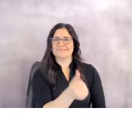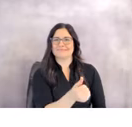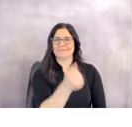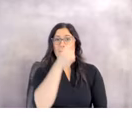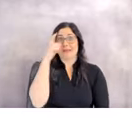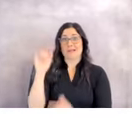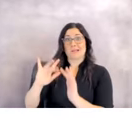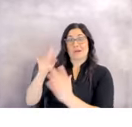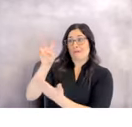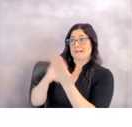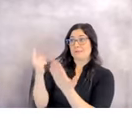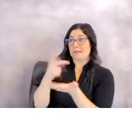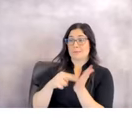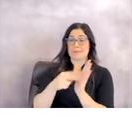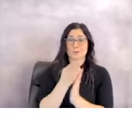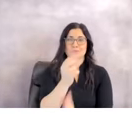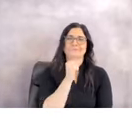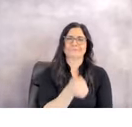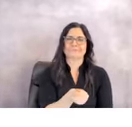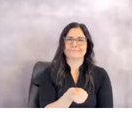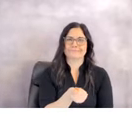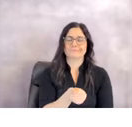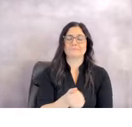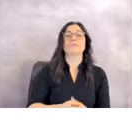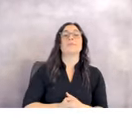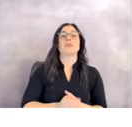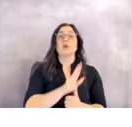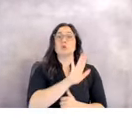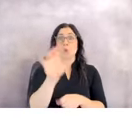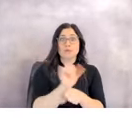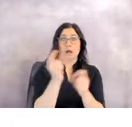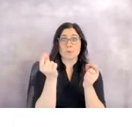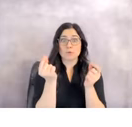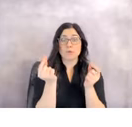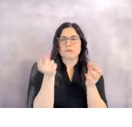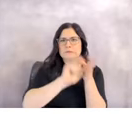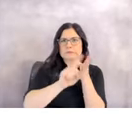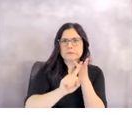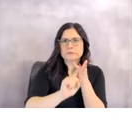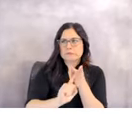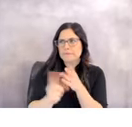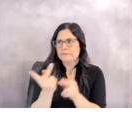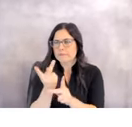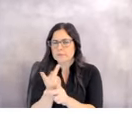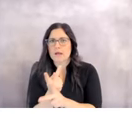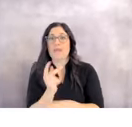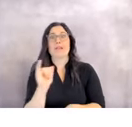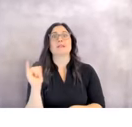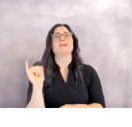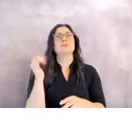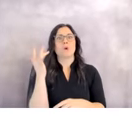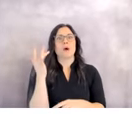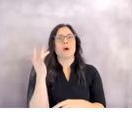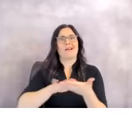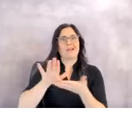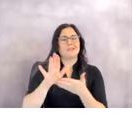read it on the internet doesn't mean it's true. It's your job to explore. And that's the beauty of being on a college campus,